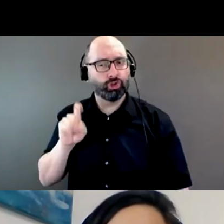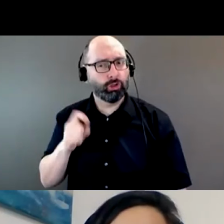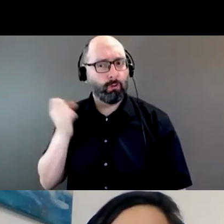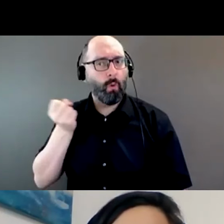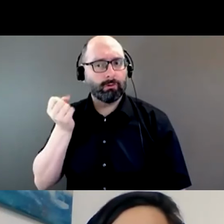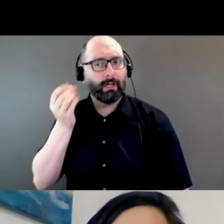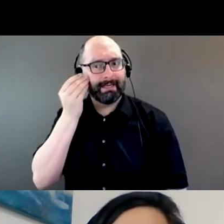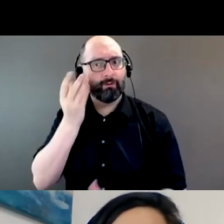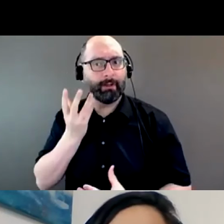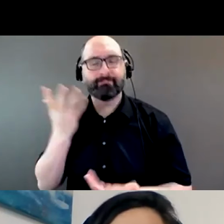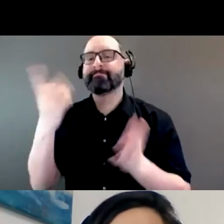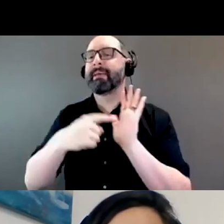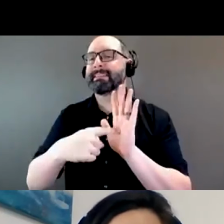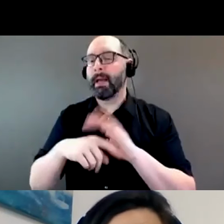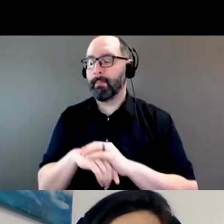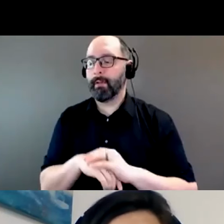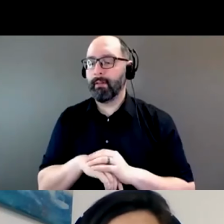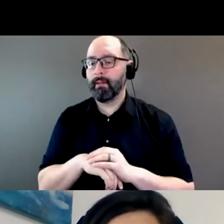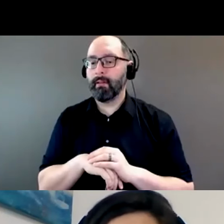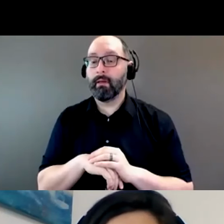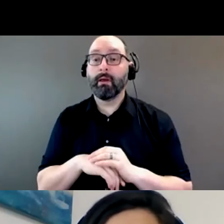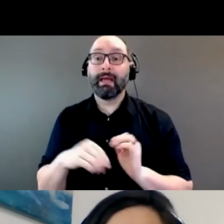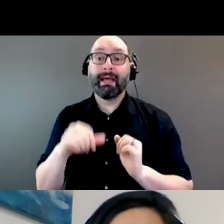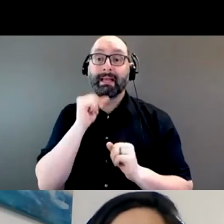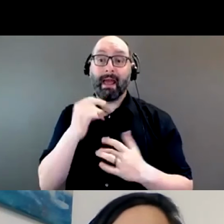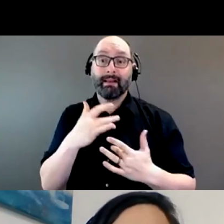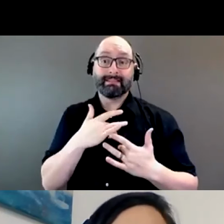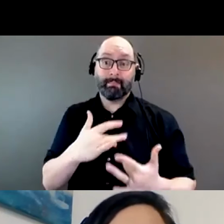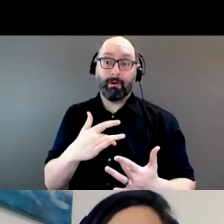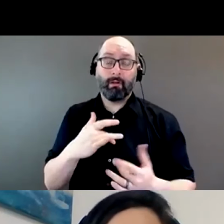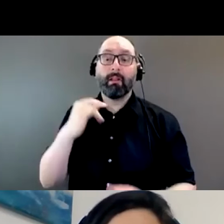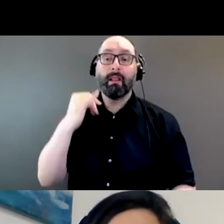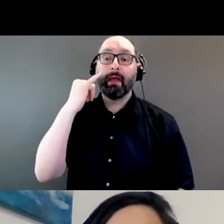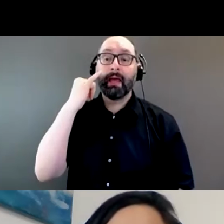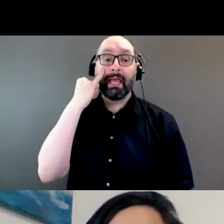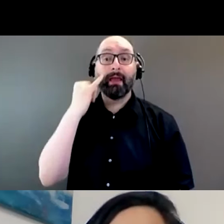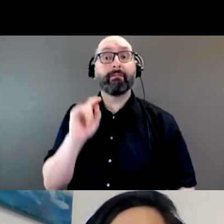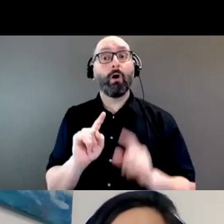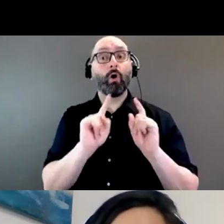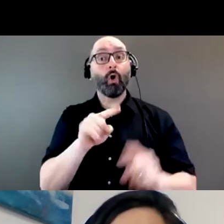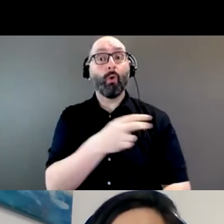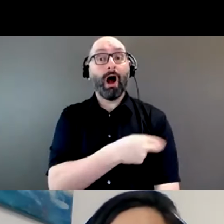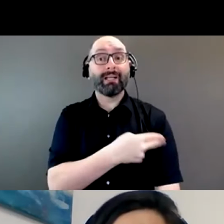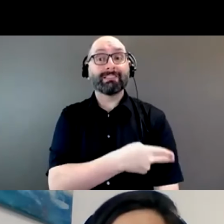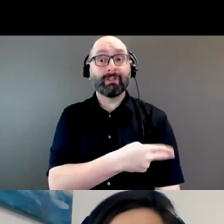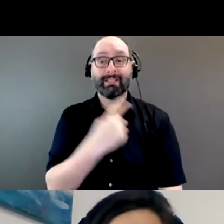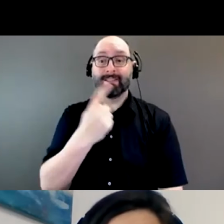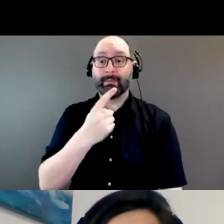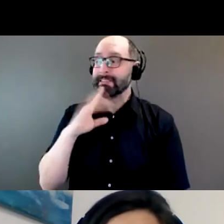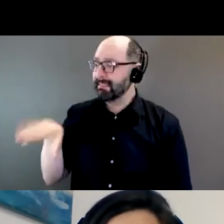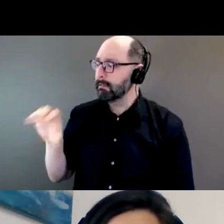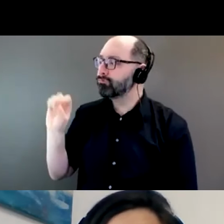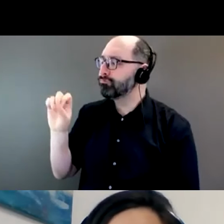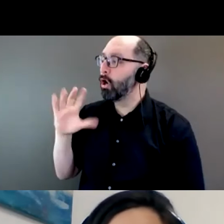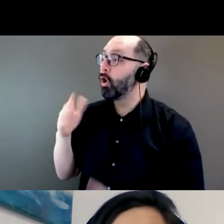example, it wouldn't be a typical change in language if you go to a hospital and somebody tells you the room number that you need